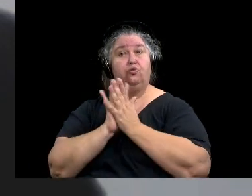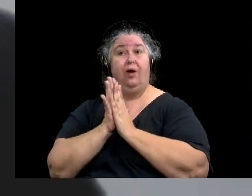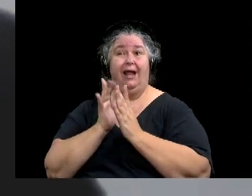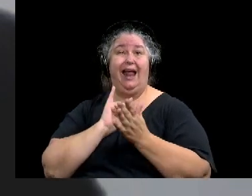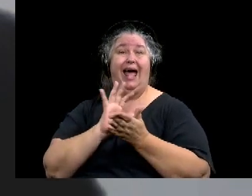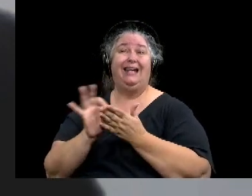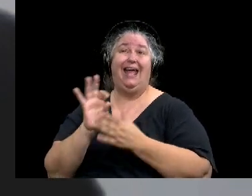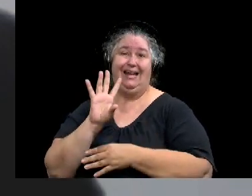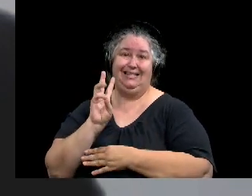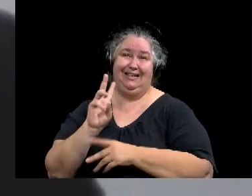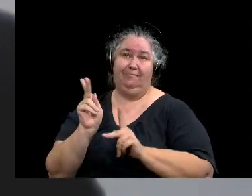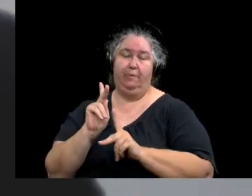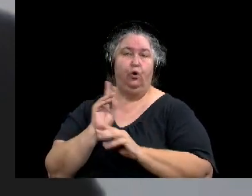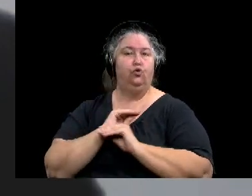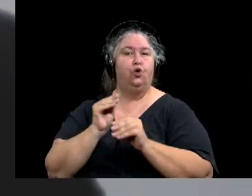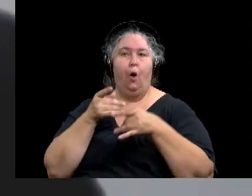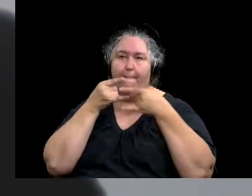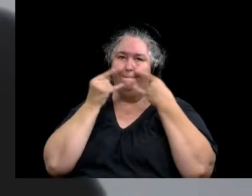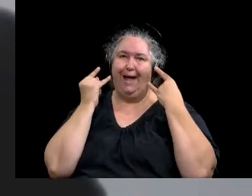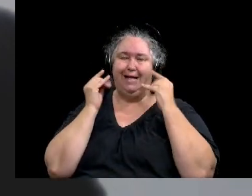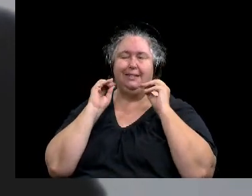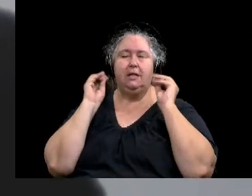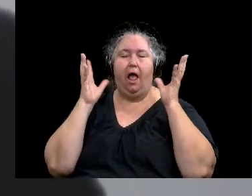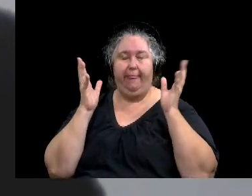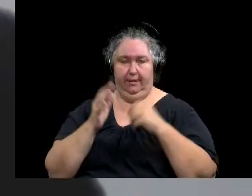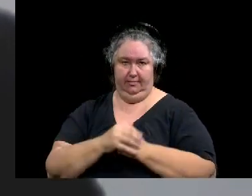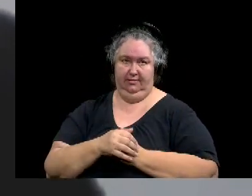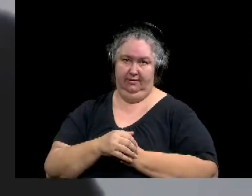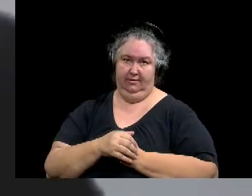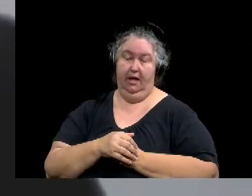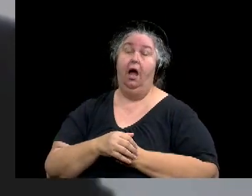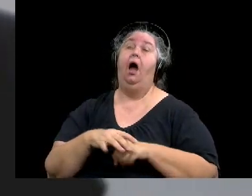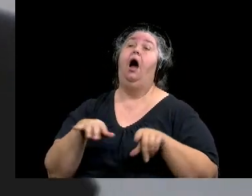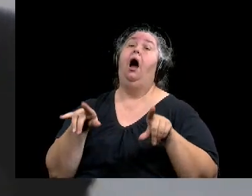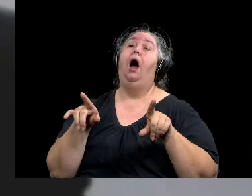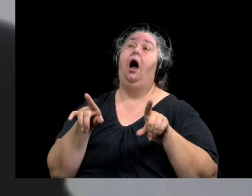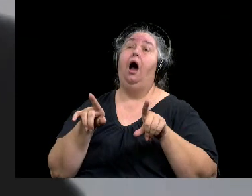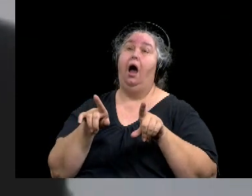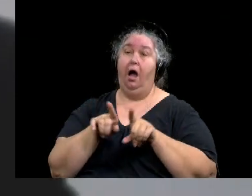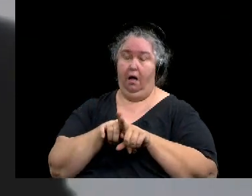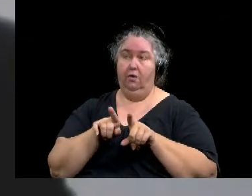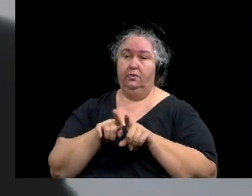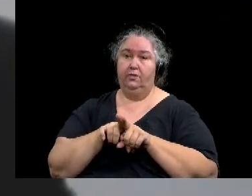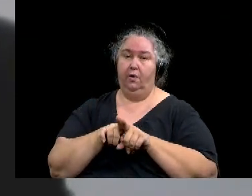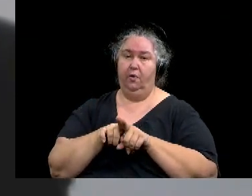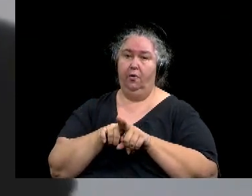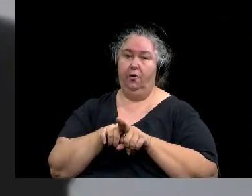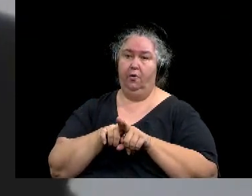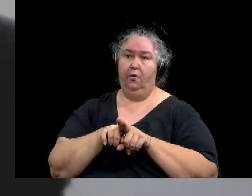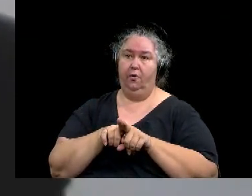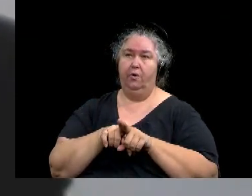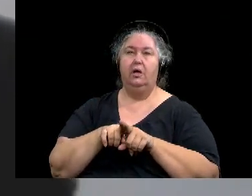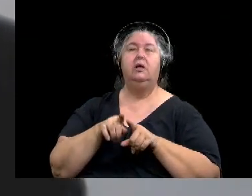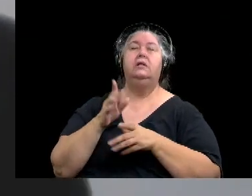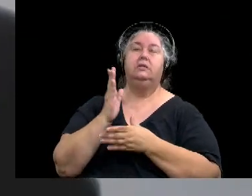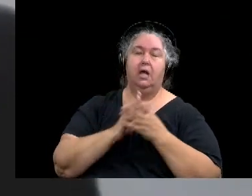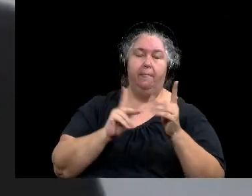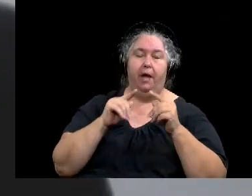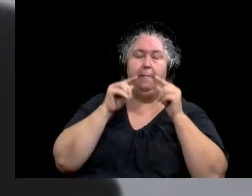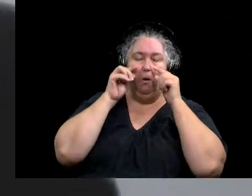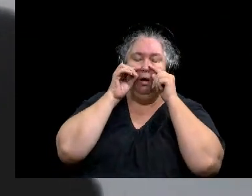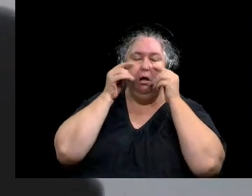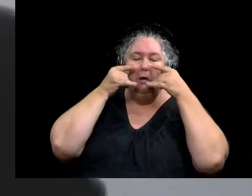least 6 people who had no mask on whatsoever, not to mention the countless people who had it kind of dipped just below the nose or even under the